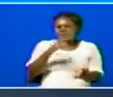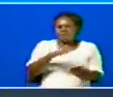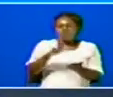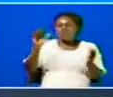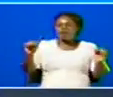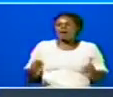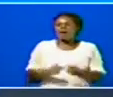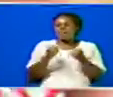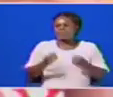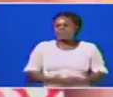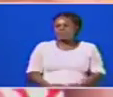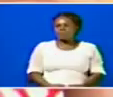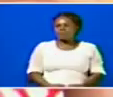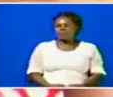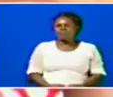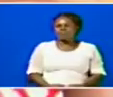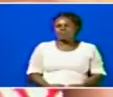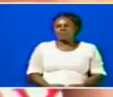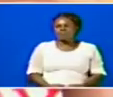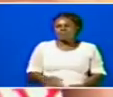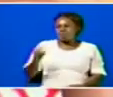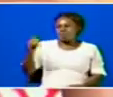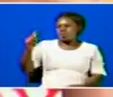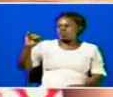happened. Victor Tieno,